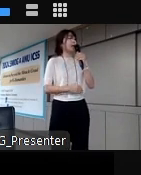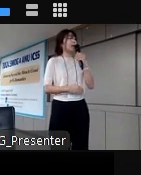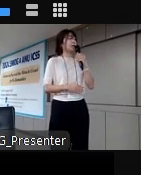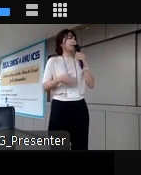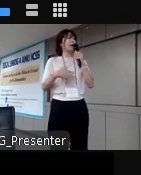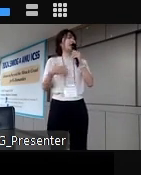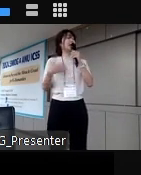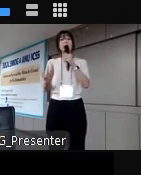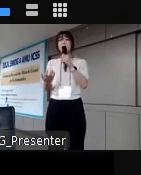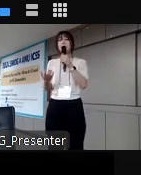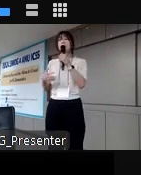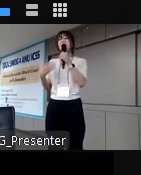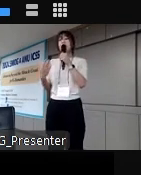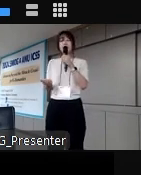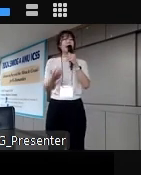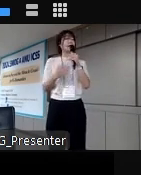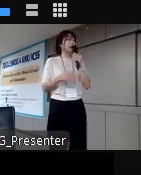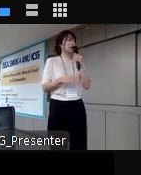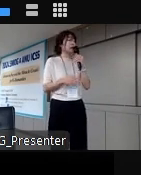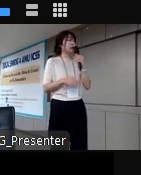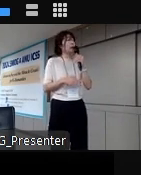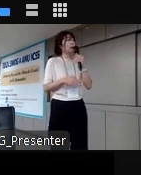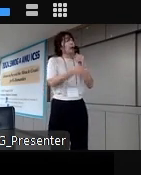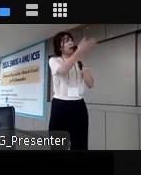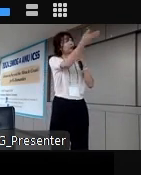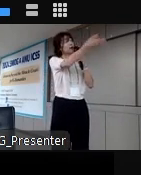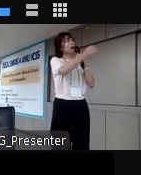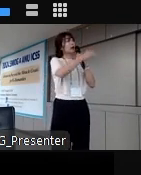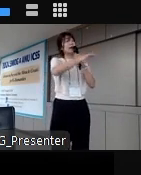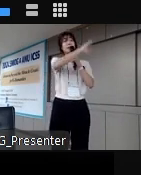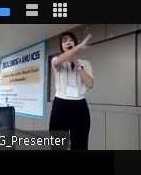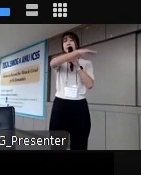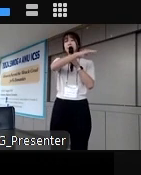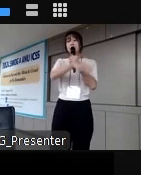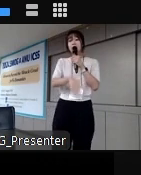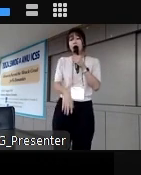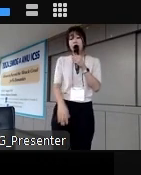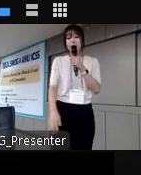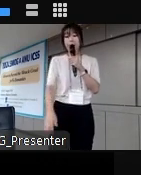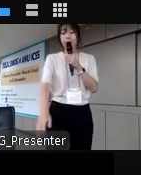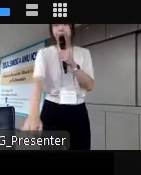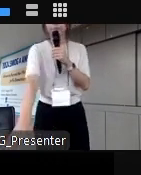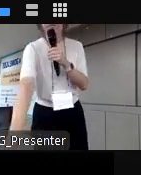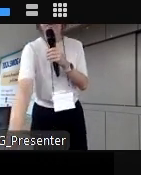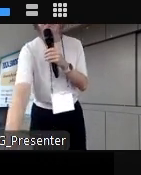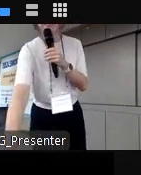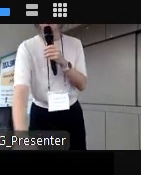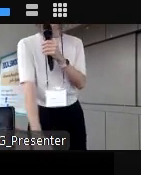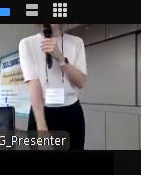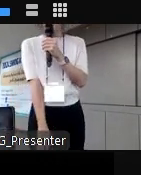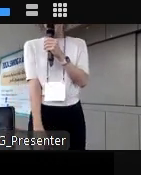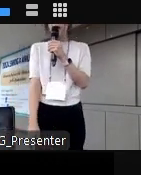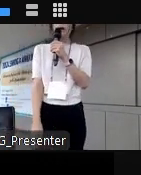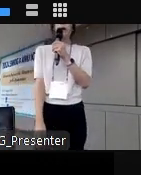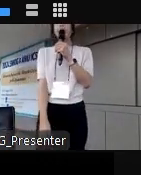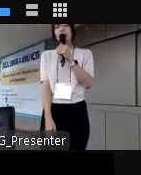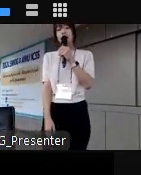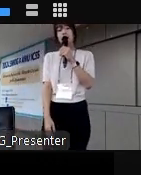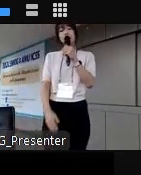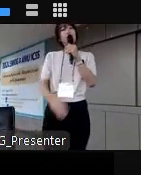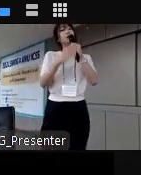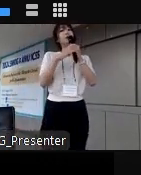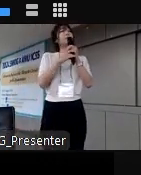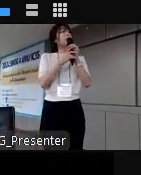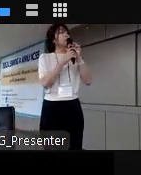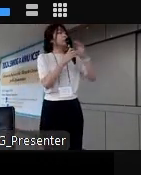that these are semantic indices, syntactic agreement, and there are analyses in between as well. Our analysis